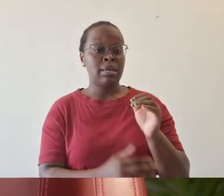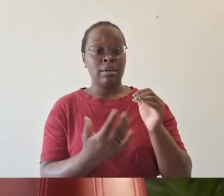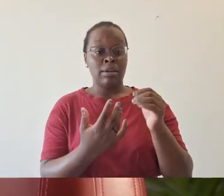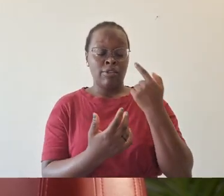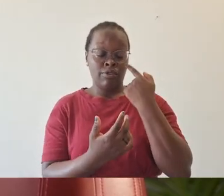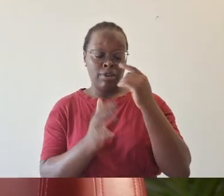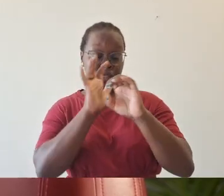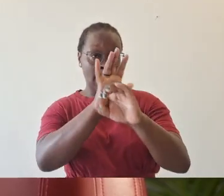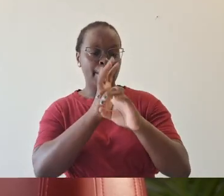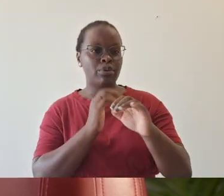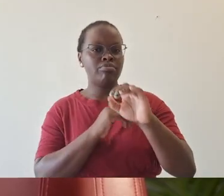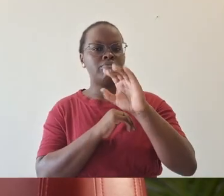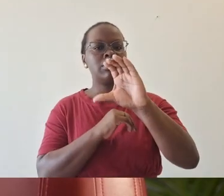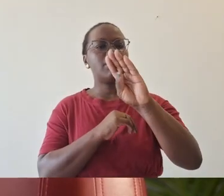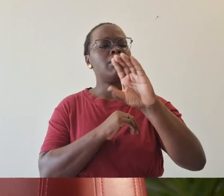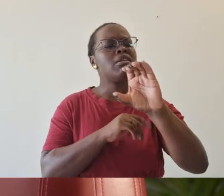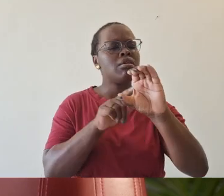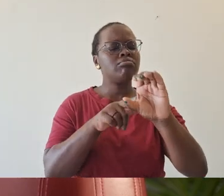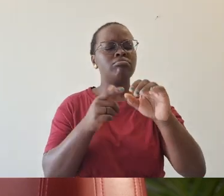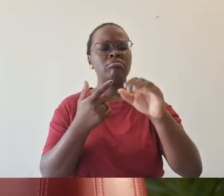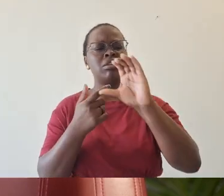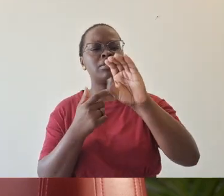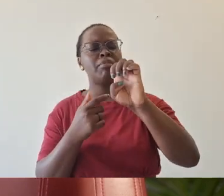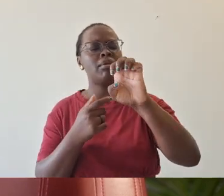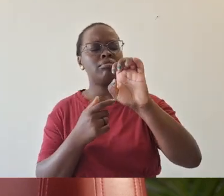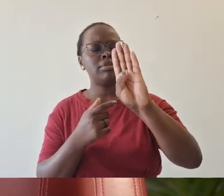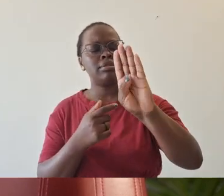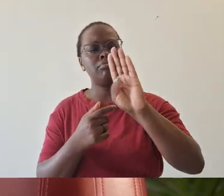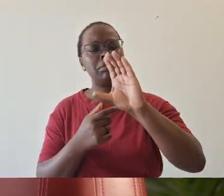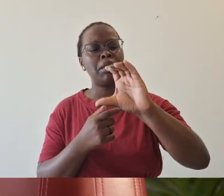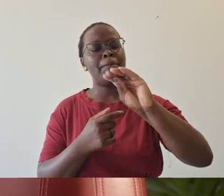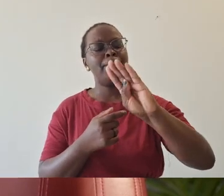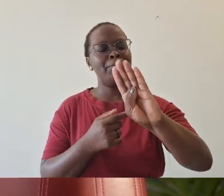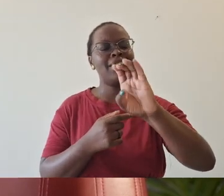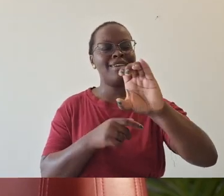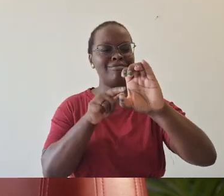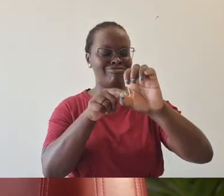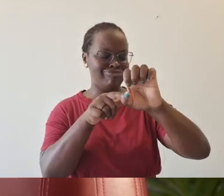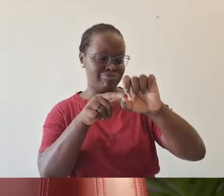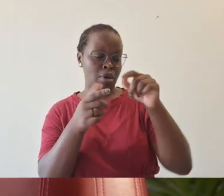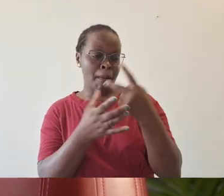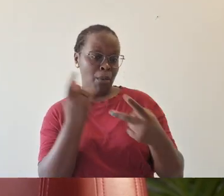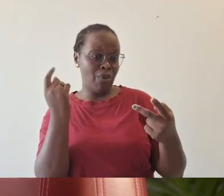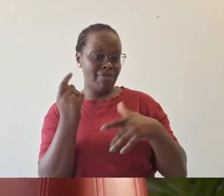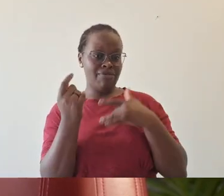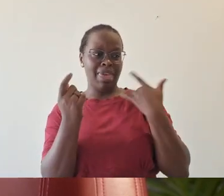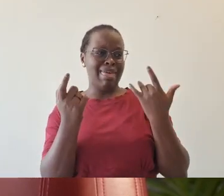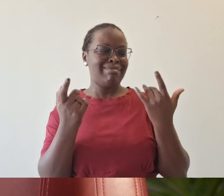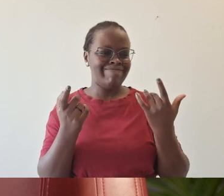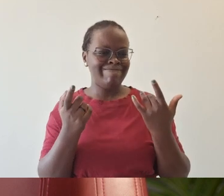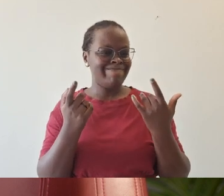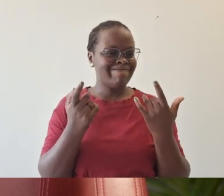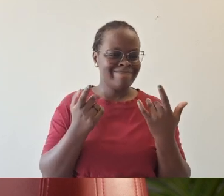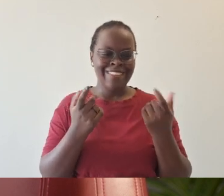And with the CBE, you realize that there was a major shift in how the role of the parent was envisioned. But then they still